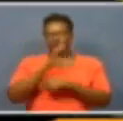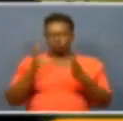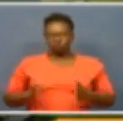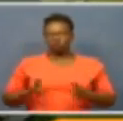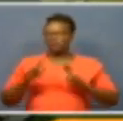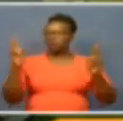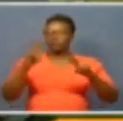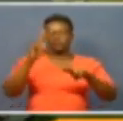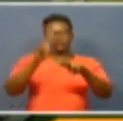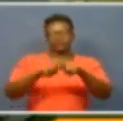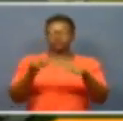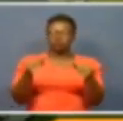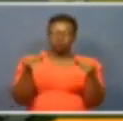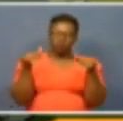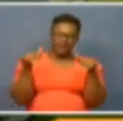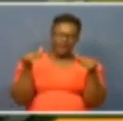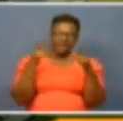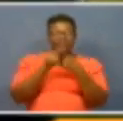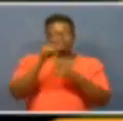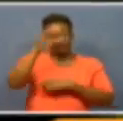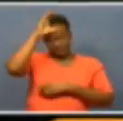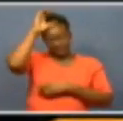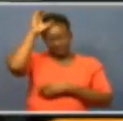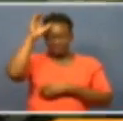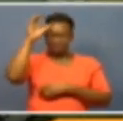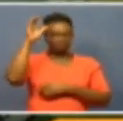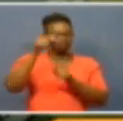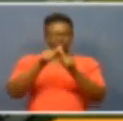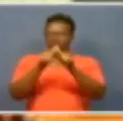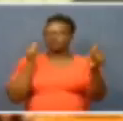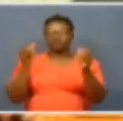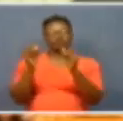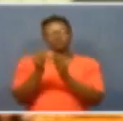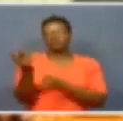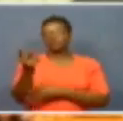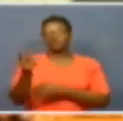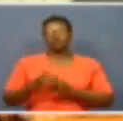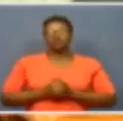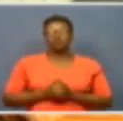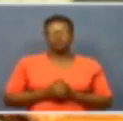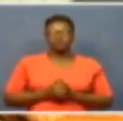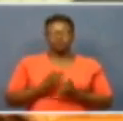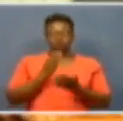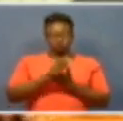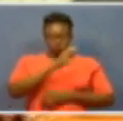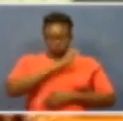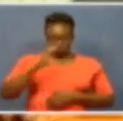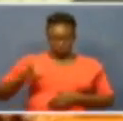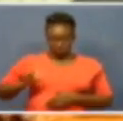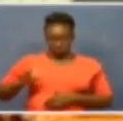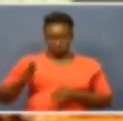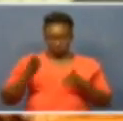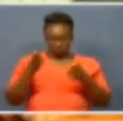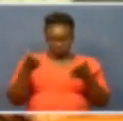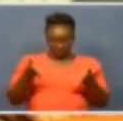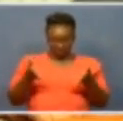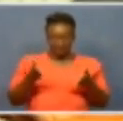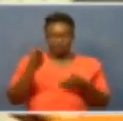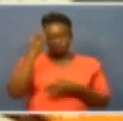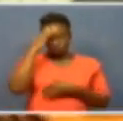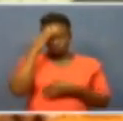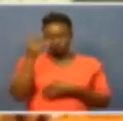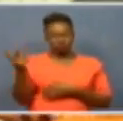seated at the waiting room, but Chebukati declined to see them. And as far as the commission is concerned, they are no